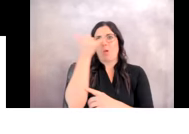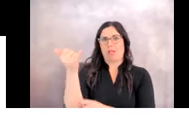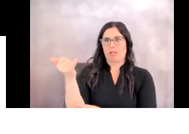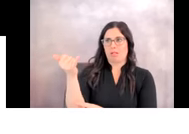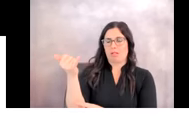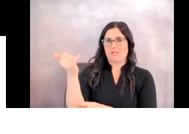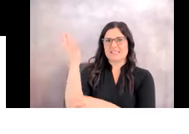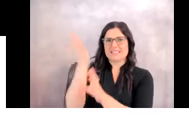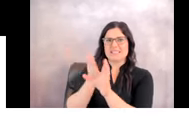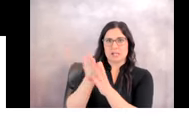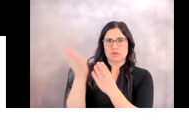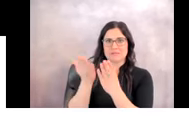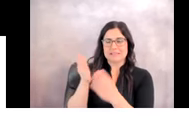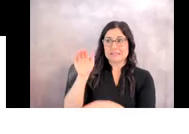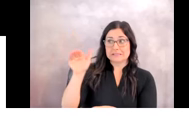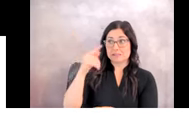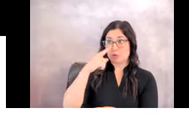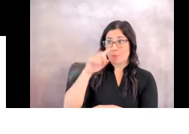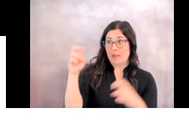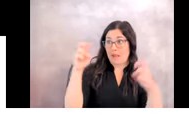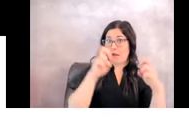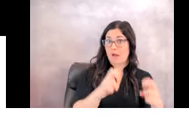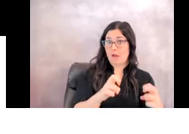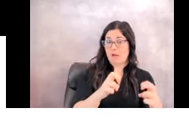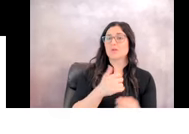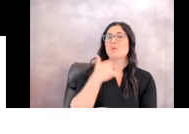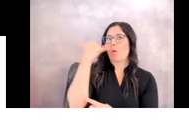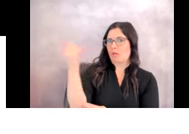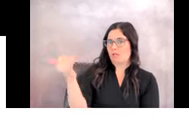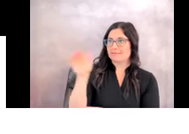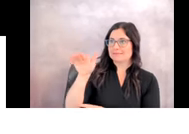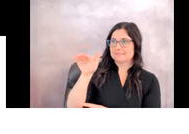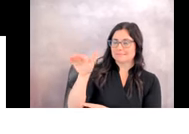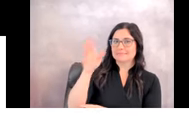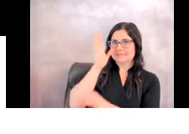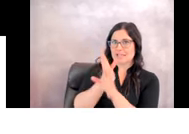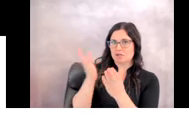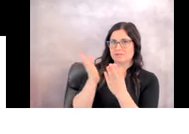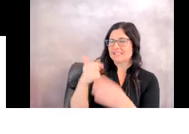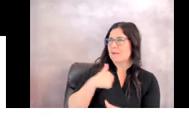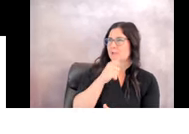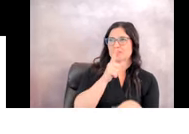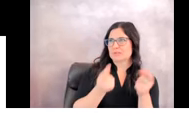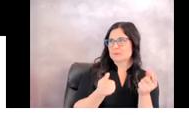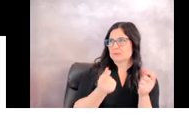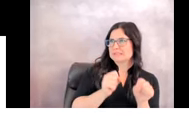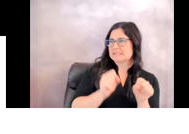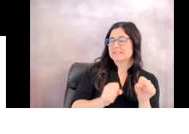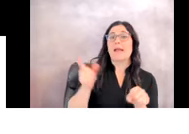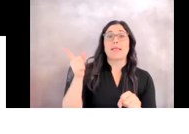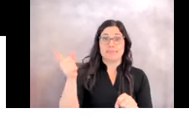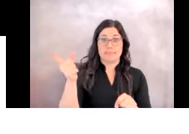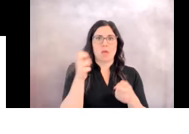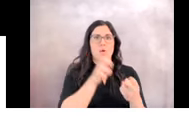services for a consultation. Yeah, call psych services, say, I'm not sure what to do here, and they will consult with